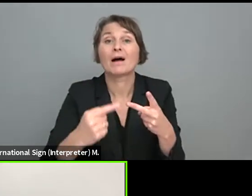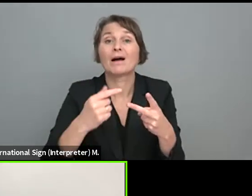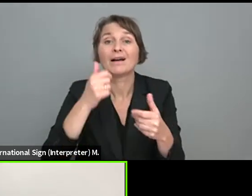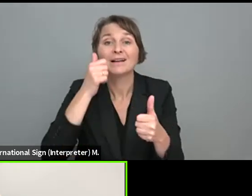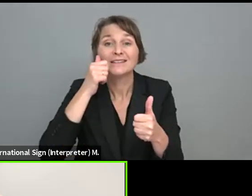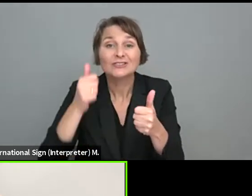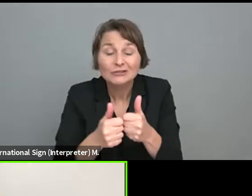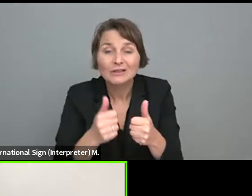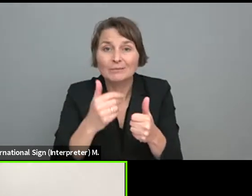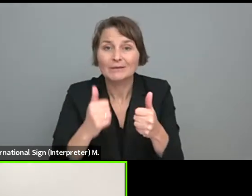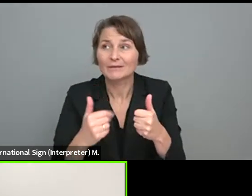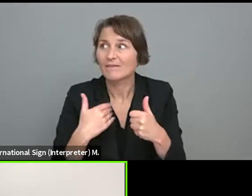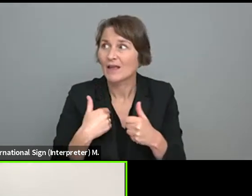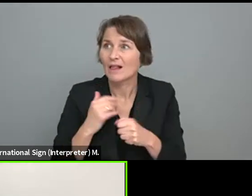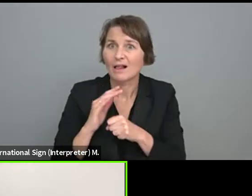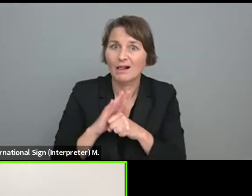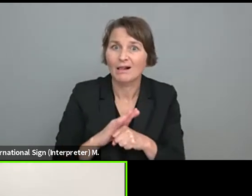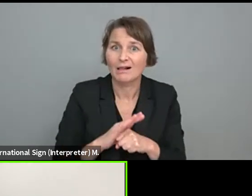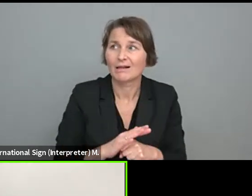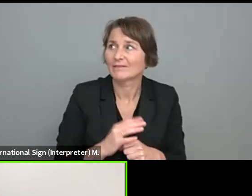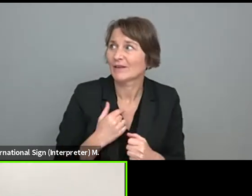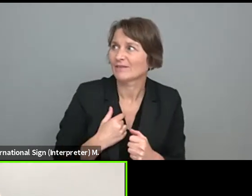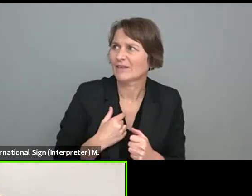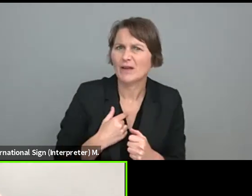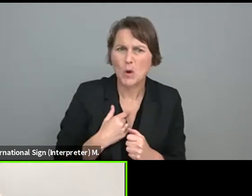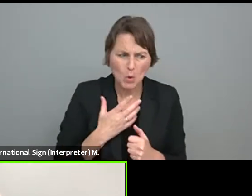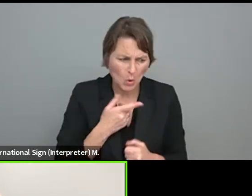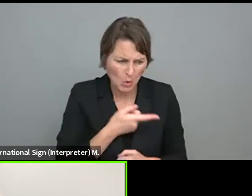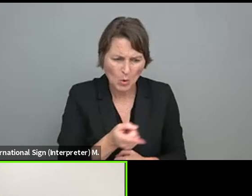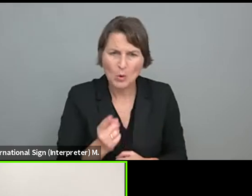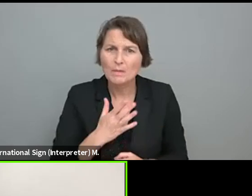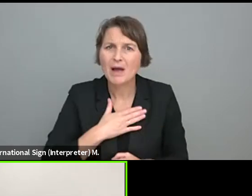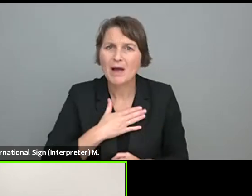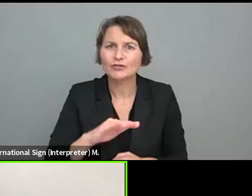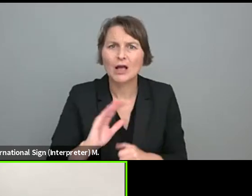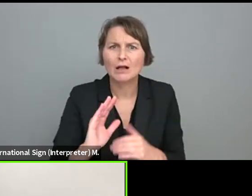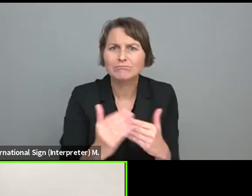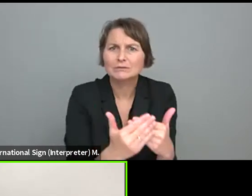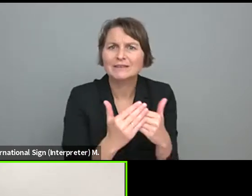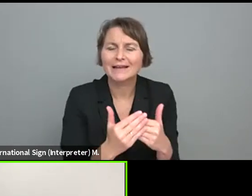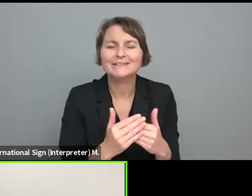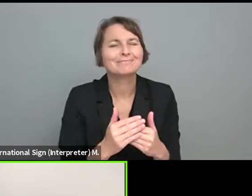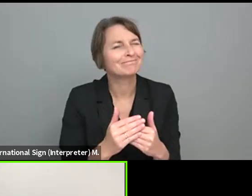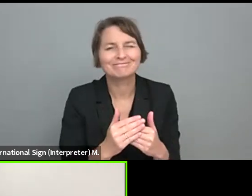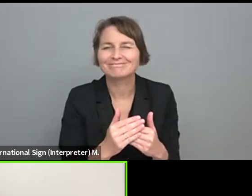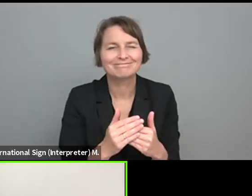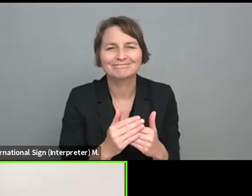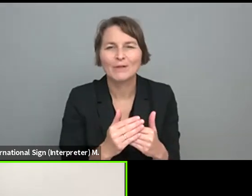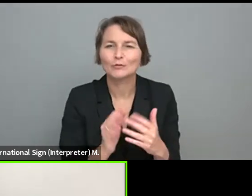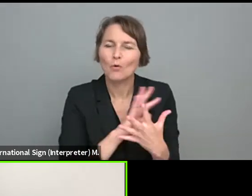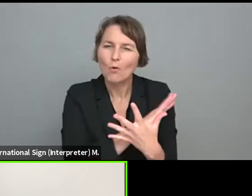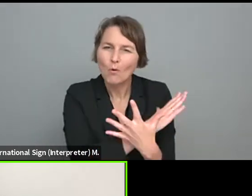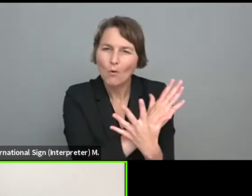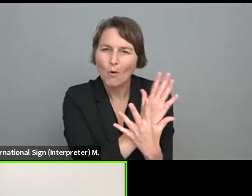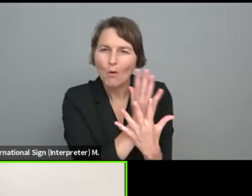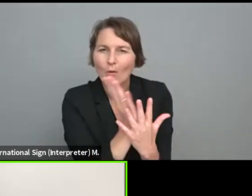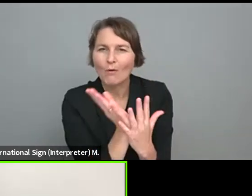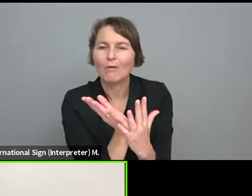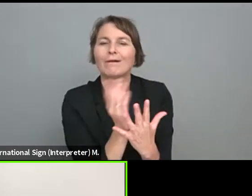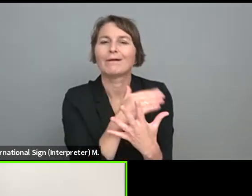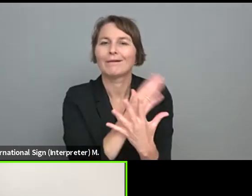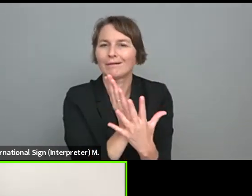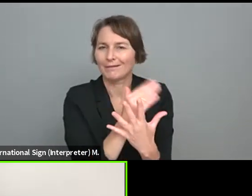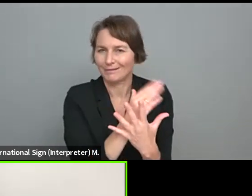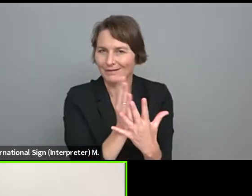the discrimination more so because you want to protect your child. But we need to get sort of all of these aspects of our social